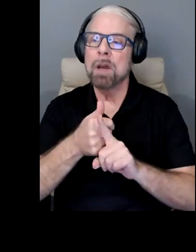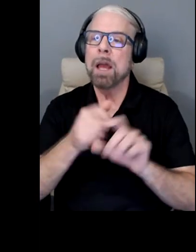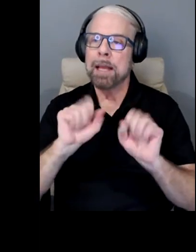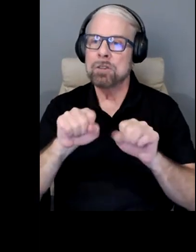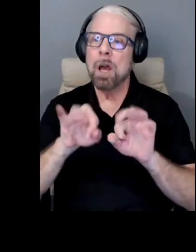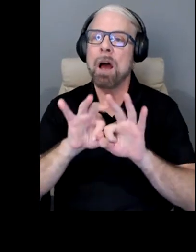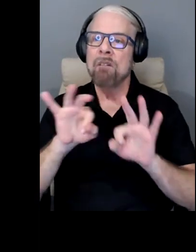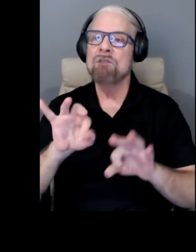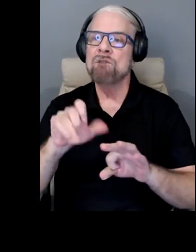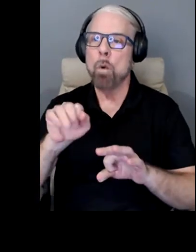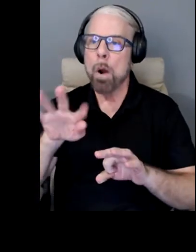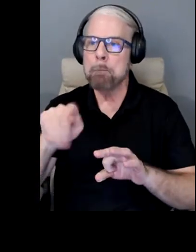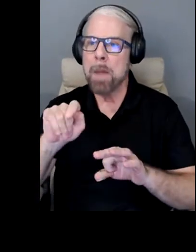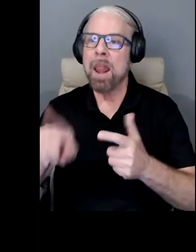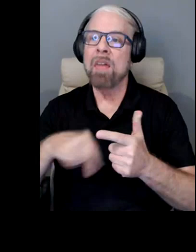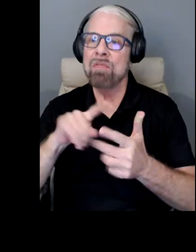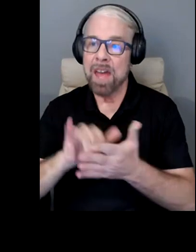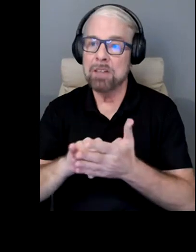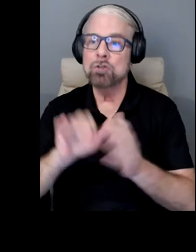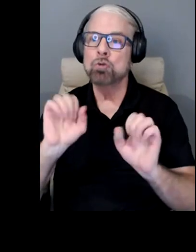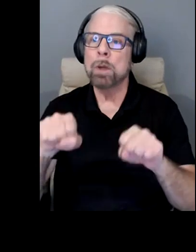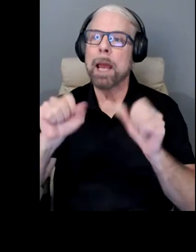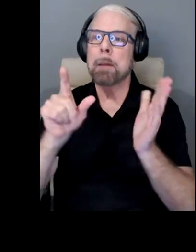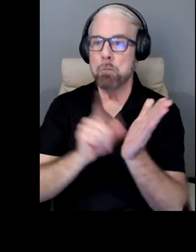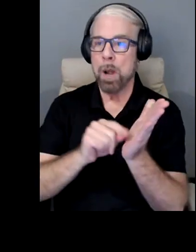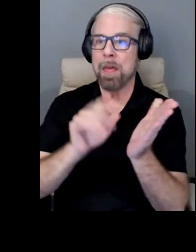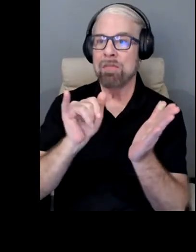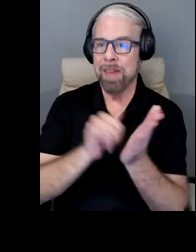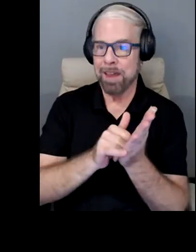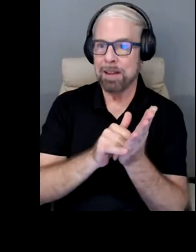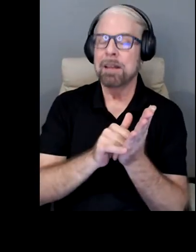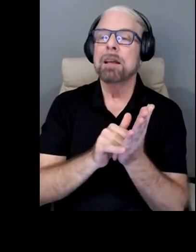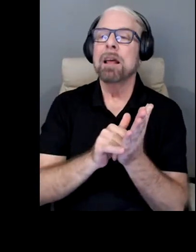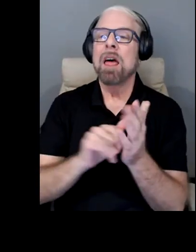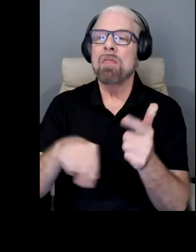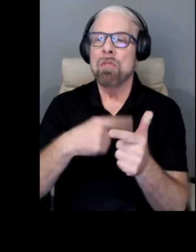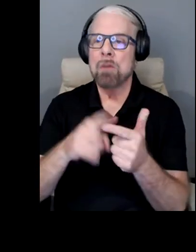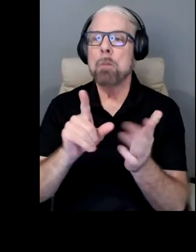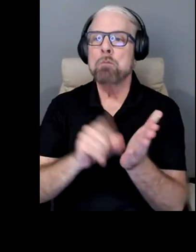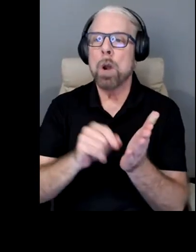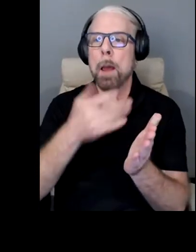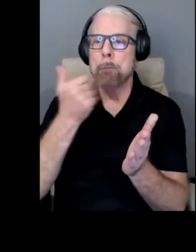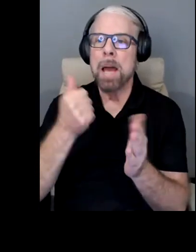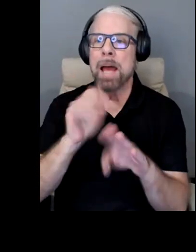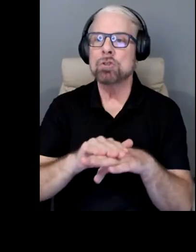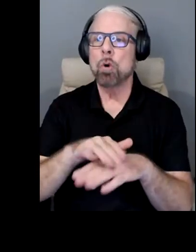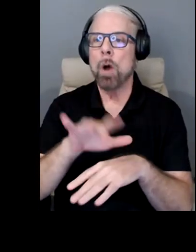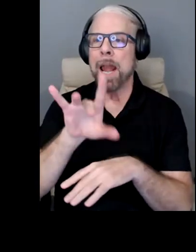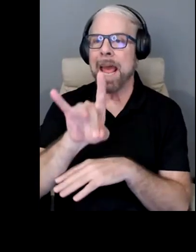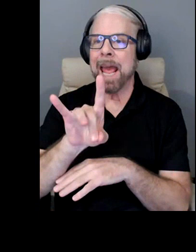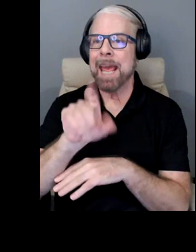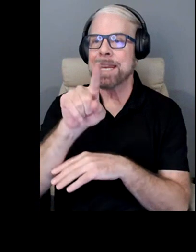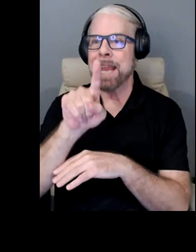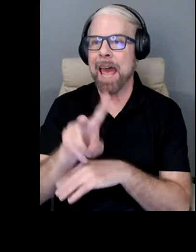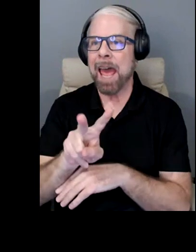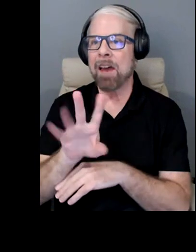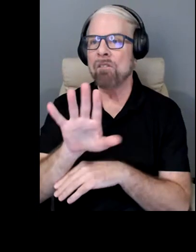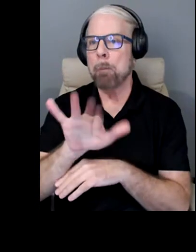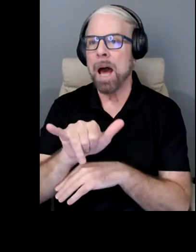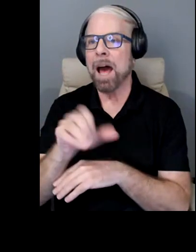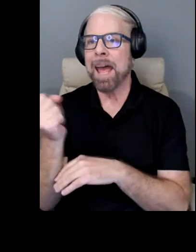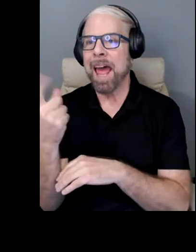formatted to allow it to be able to print. It's going to print best on an 8.5 by 11 sheet of paper.